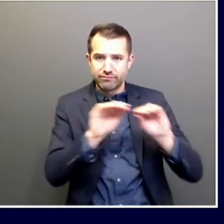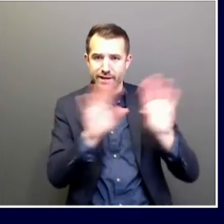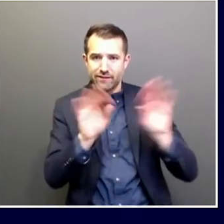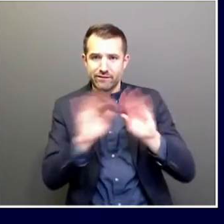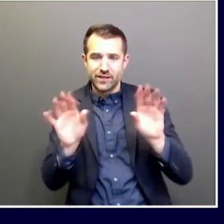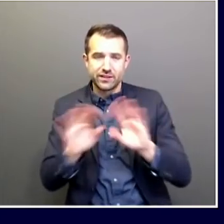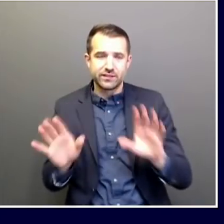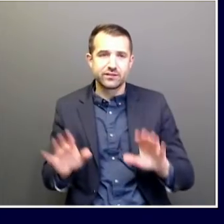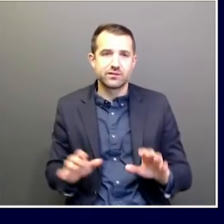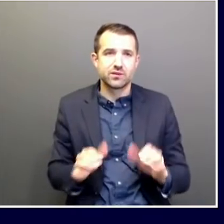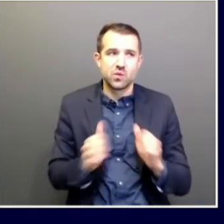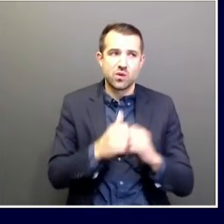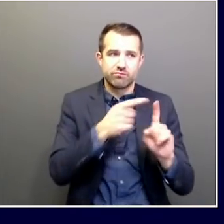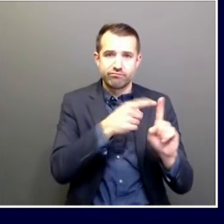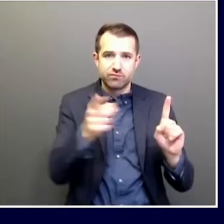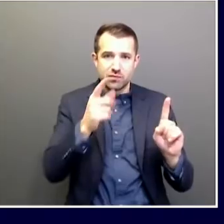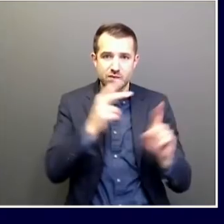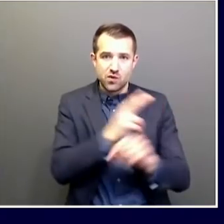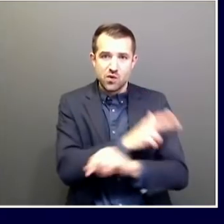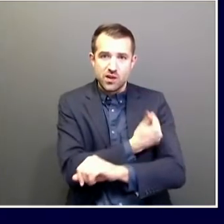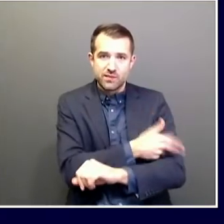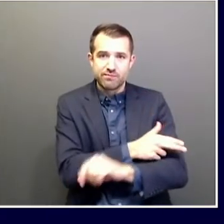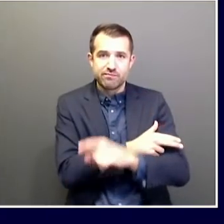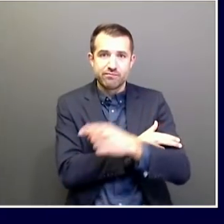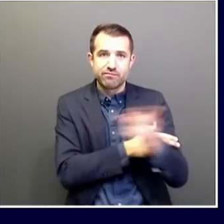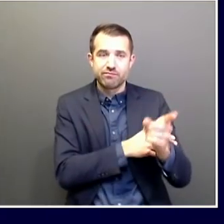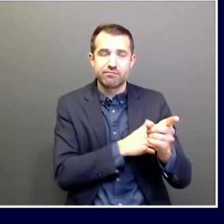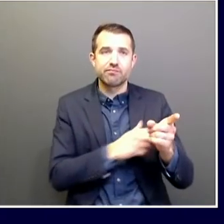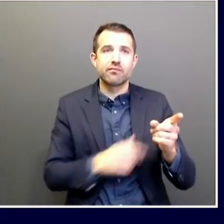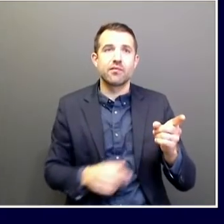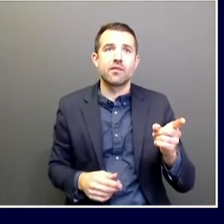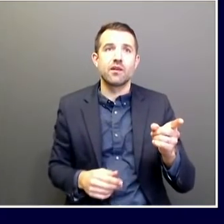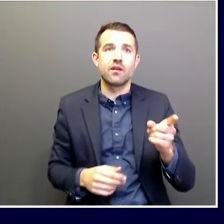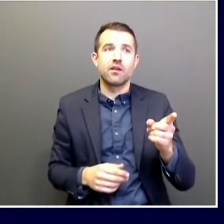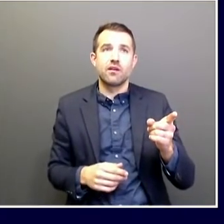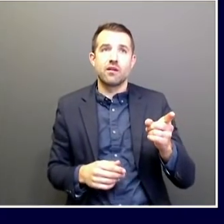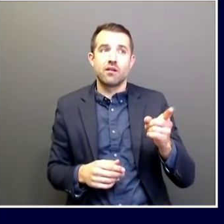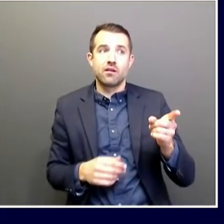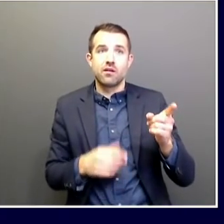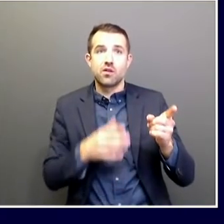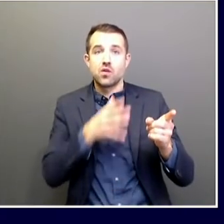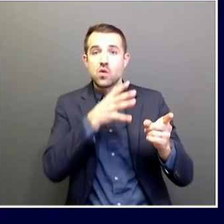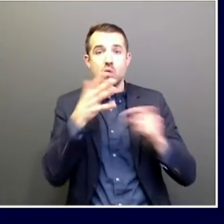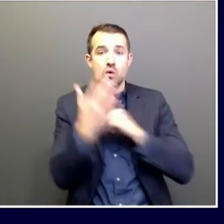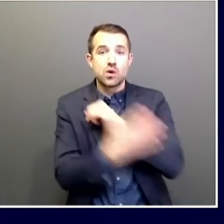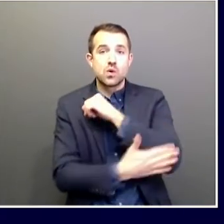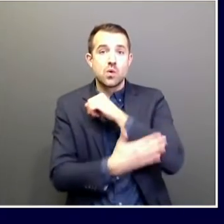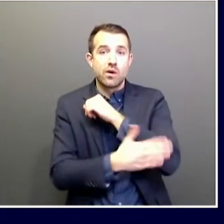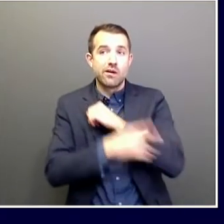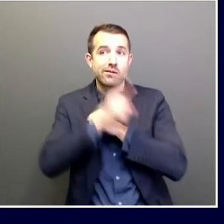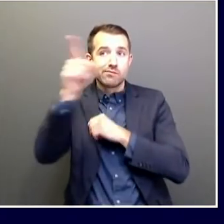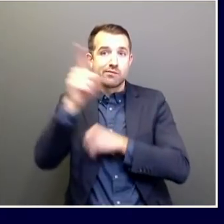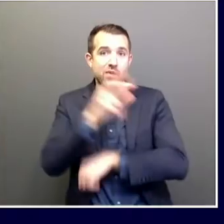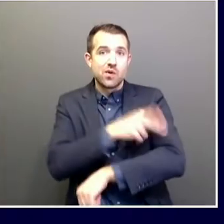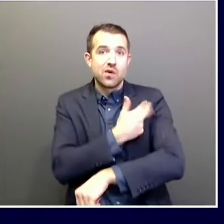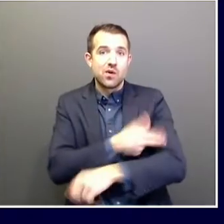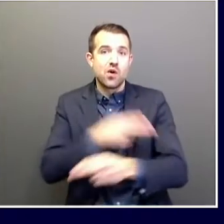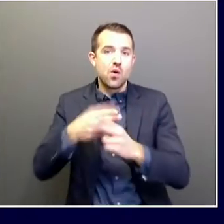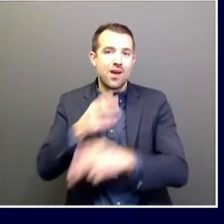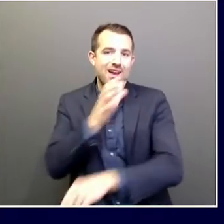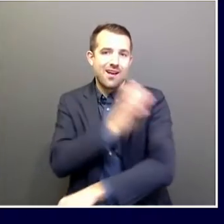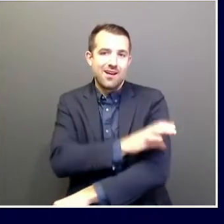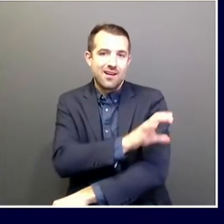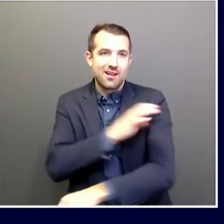example, to use a rural hospital called a critical access hospital as a way station for people needing